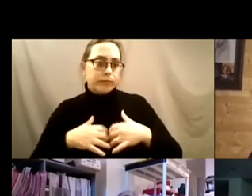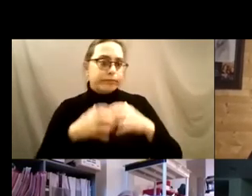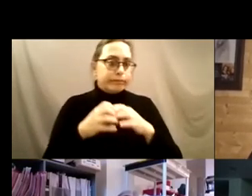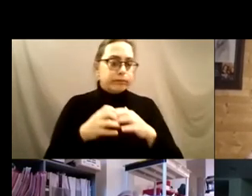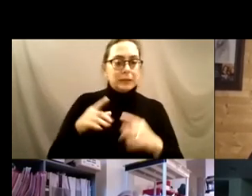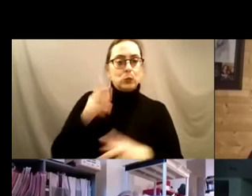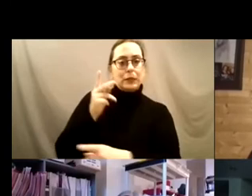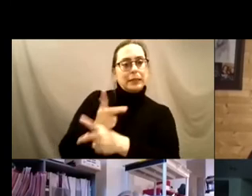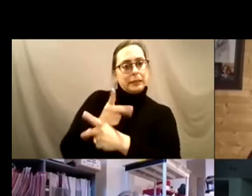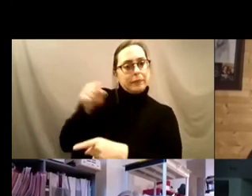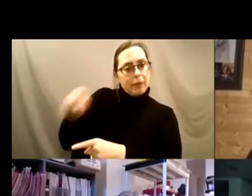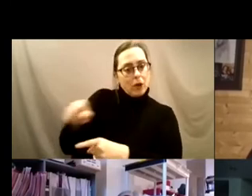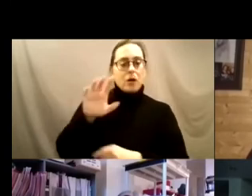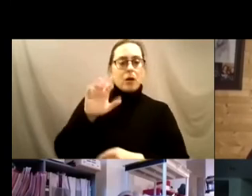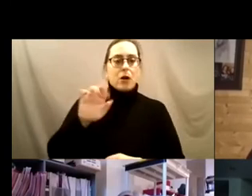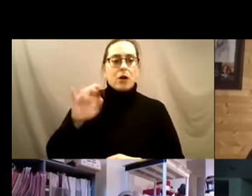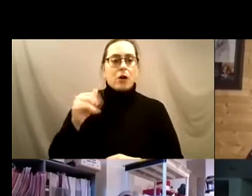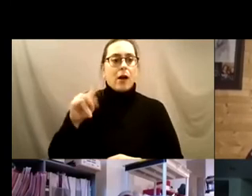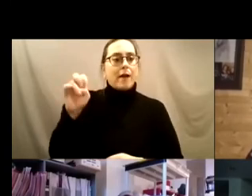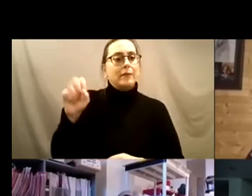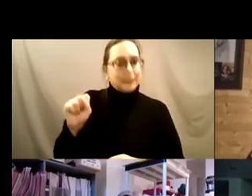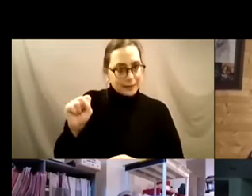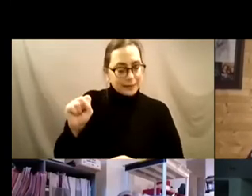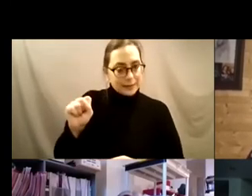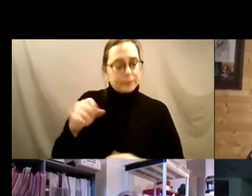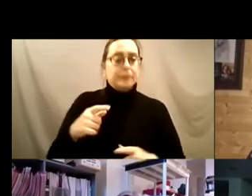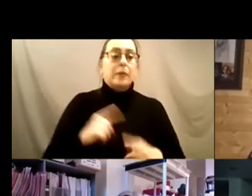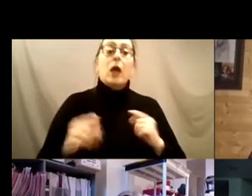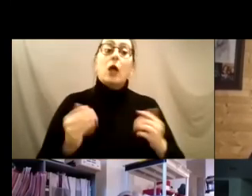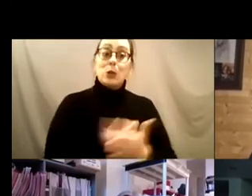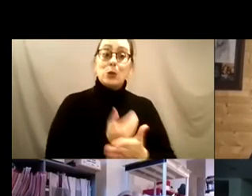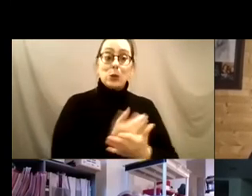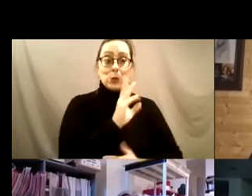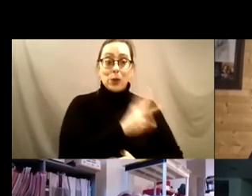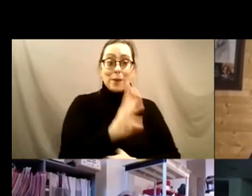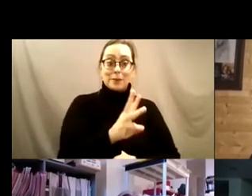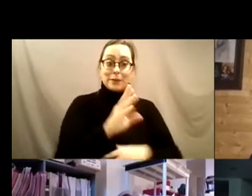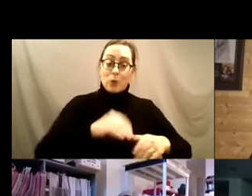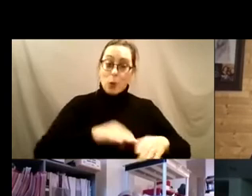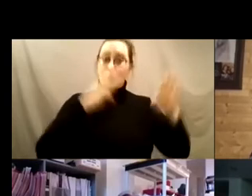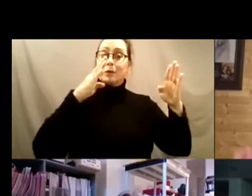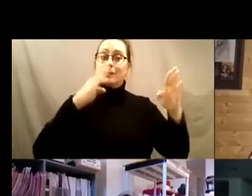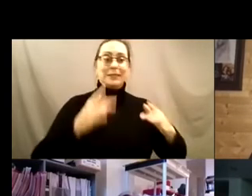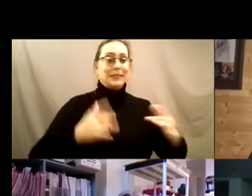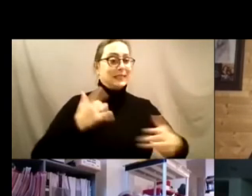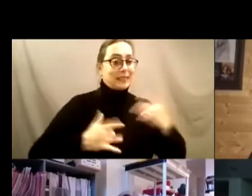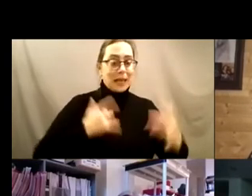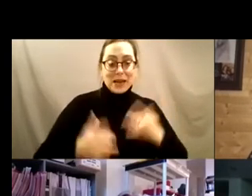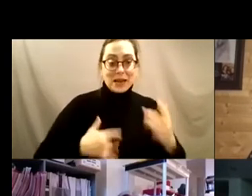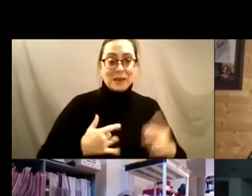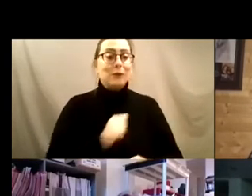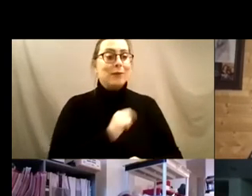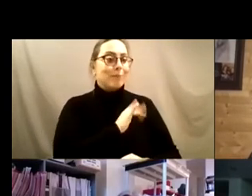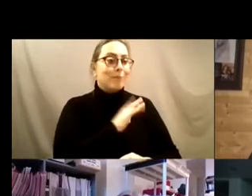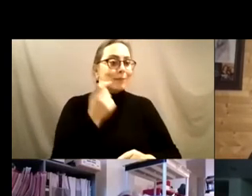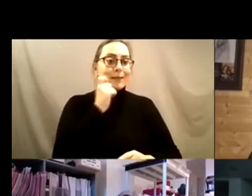wishes to learn more about it. We also brought our new website online, which was very exciting as it has a lot of really neat